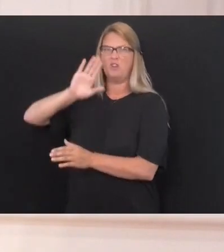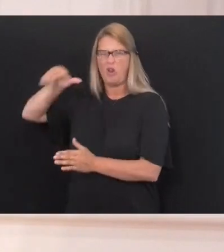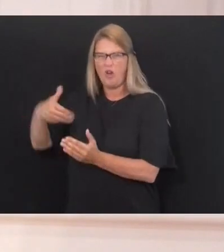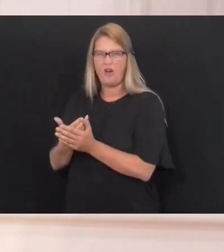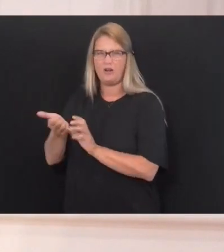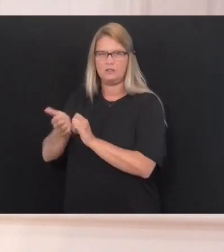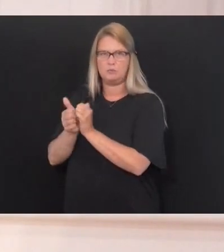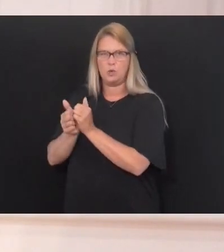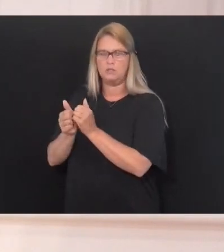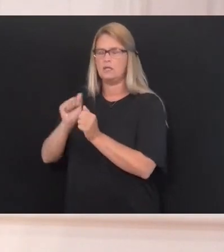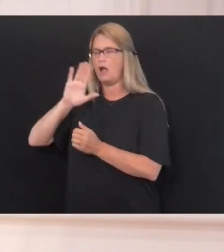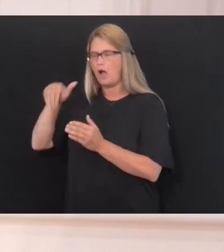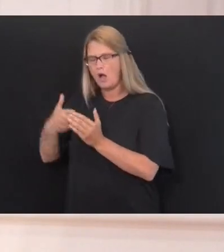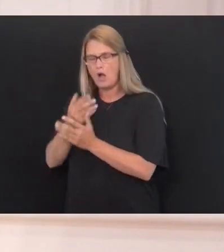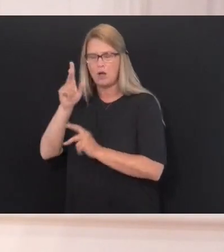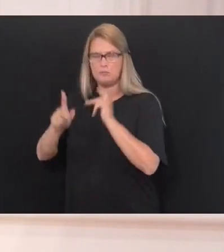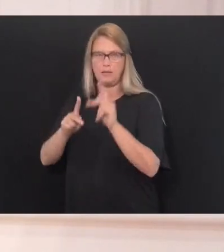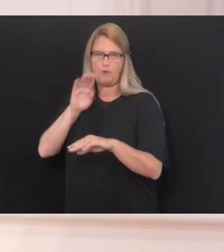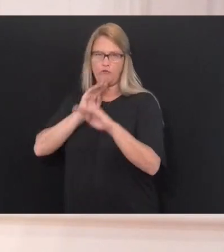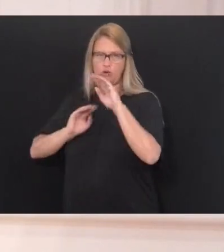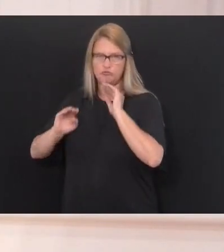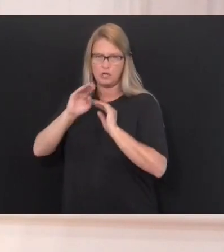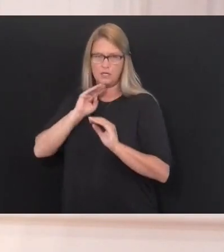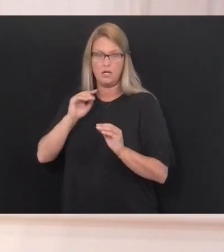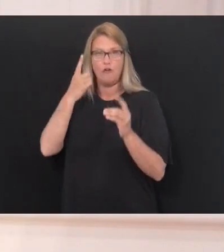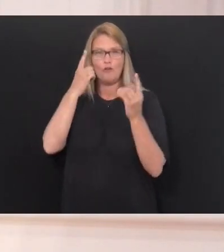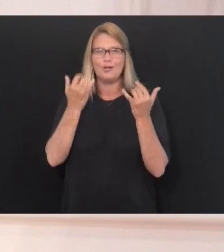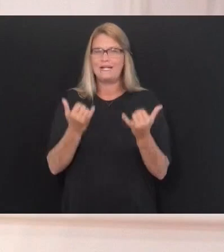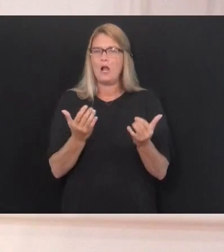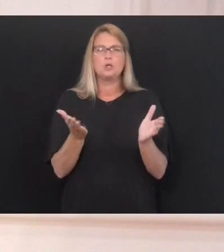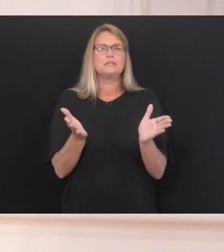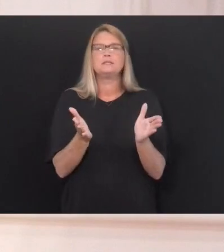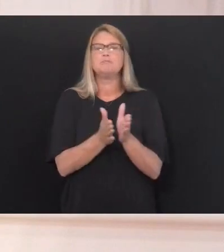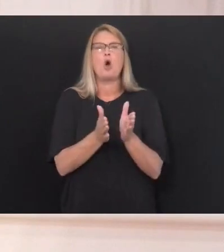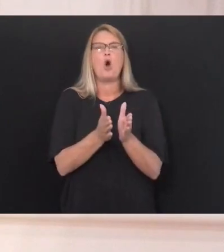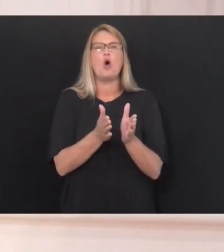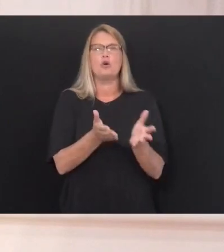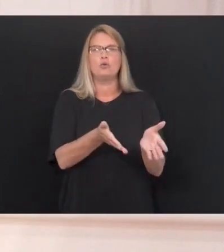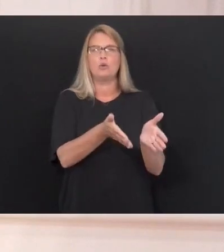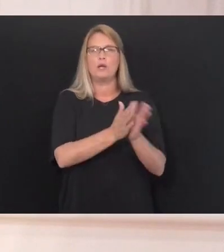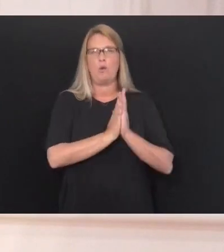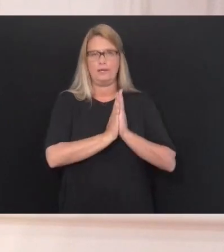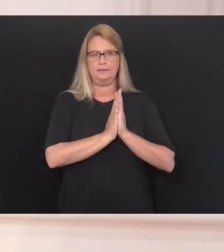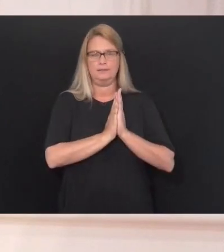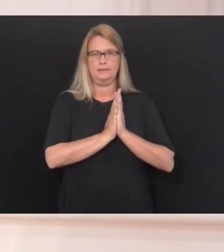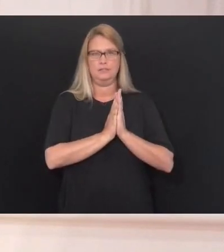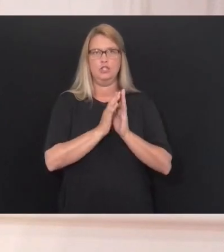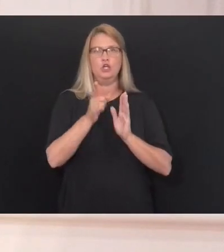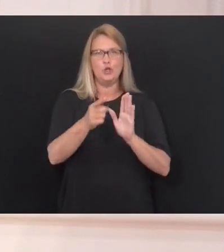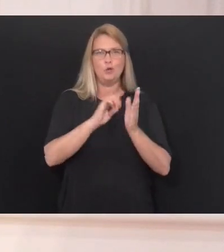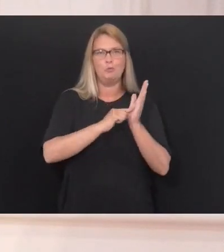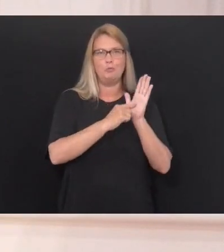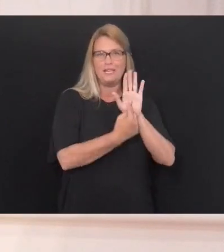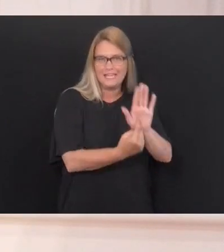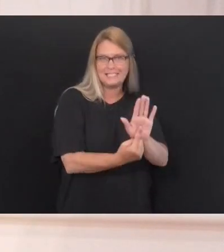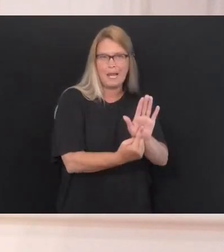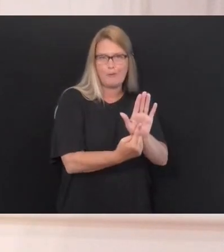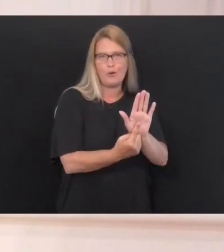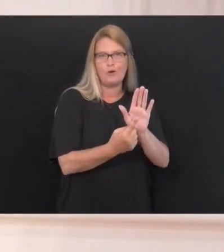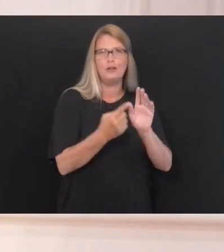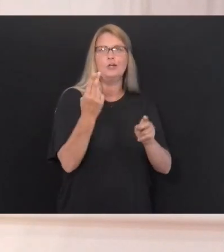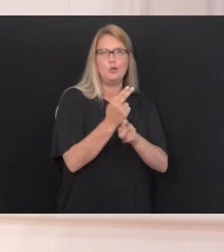have, because we've moved back the start of school to September 8th,